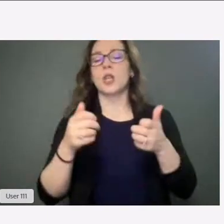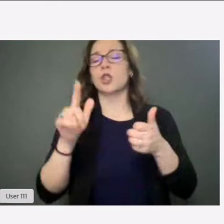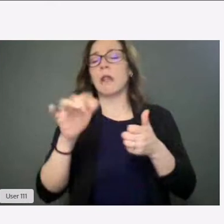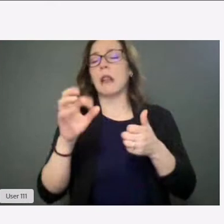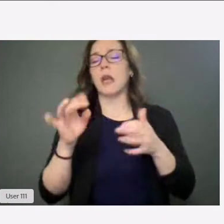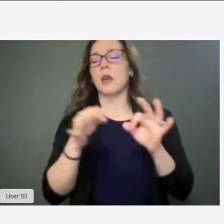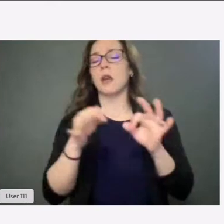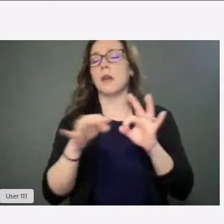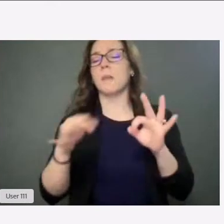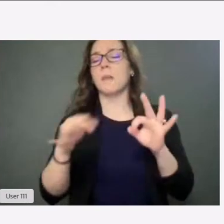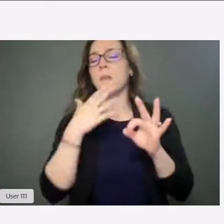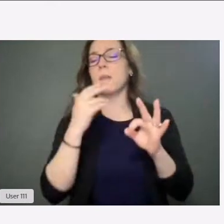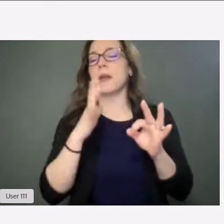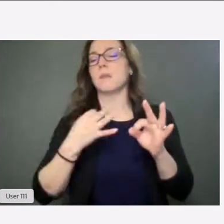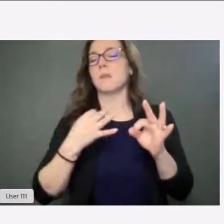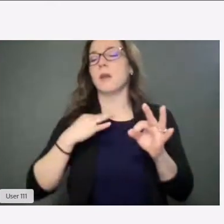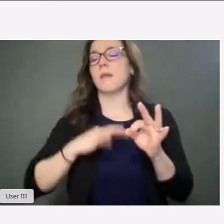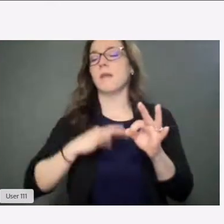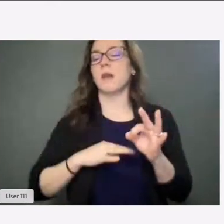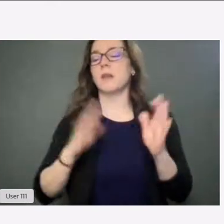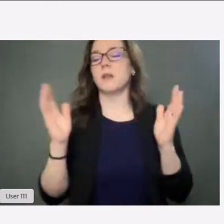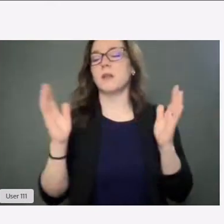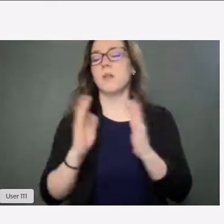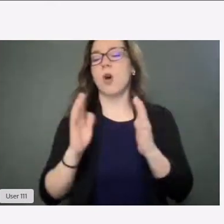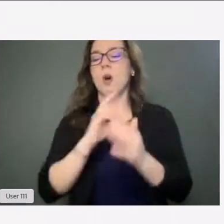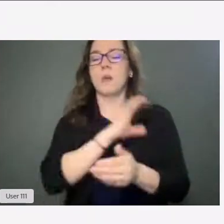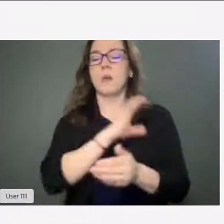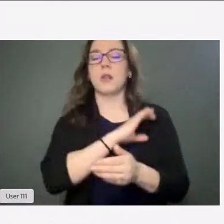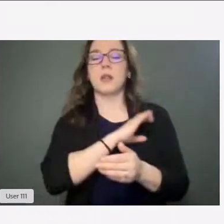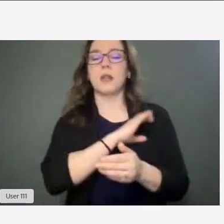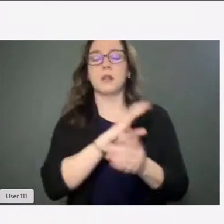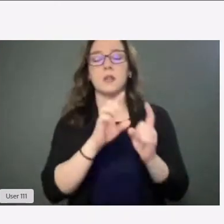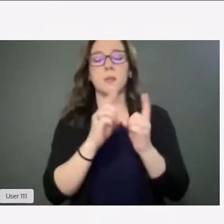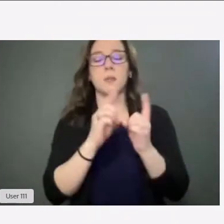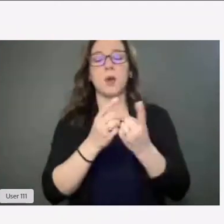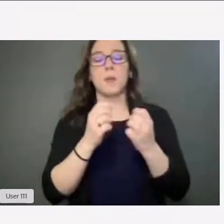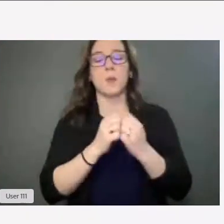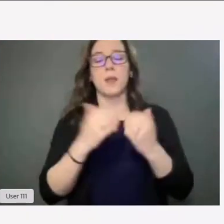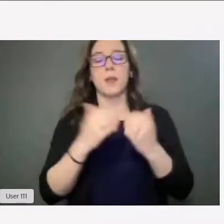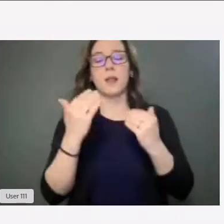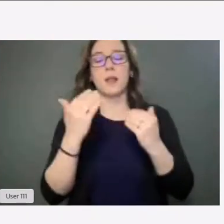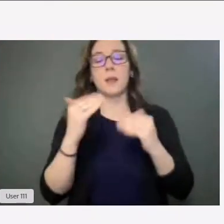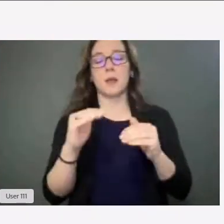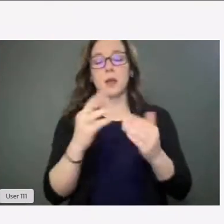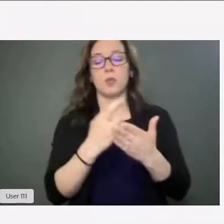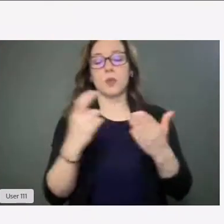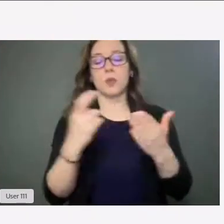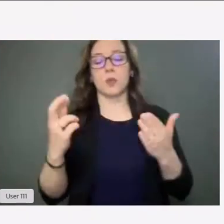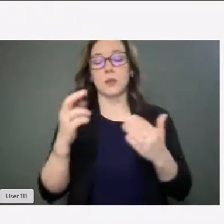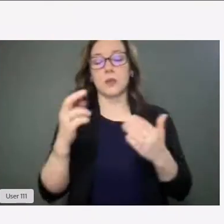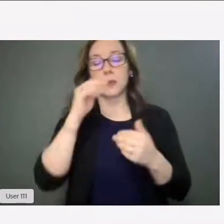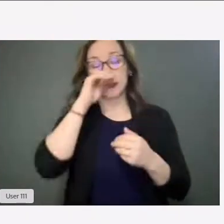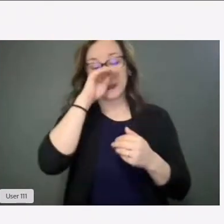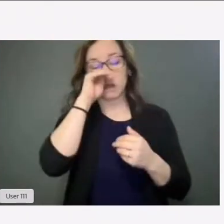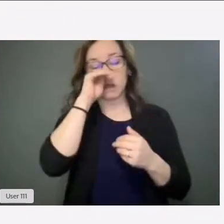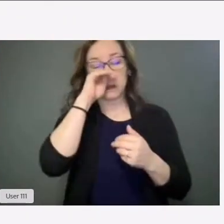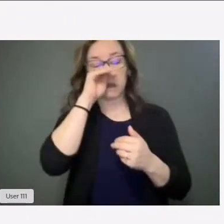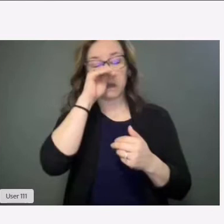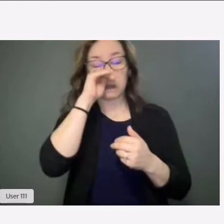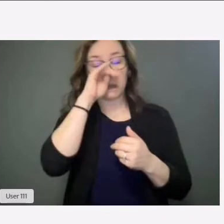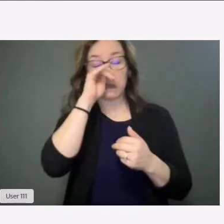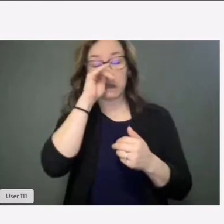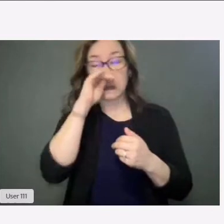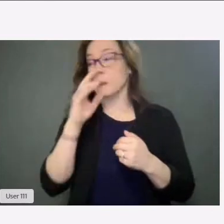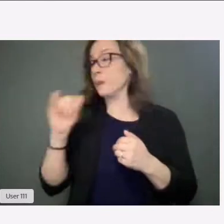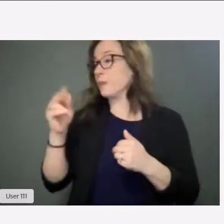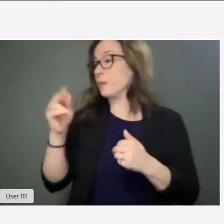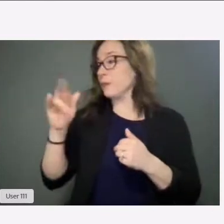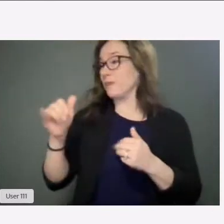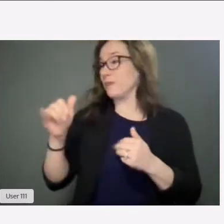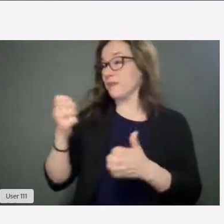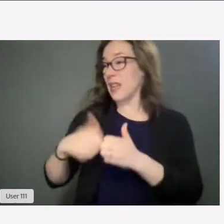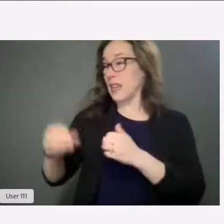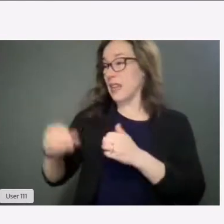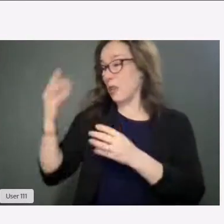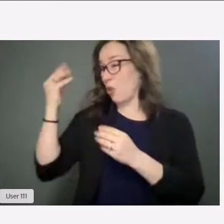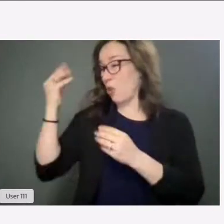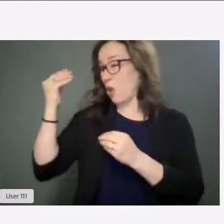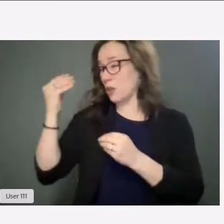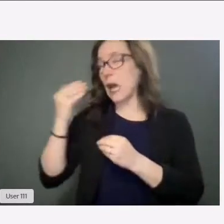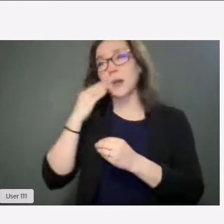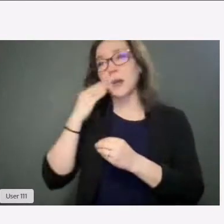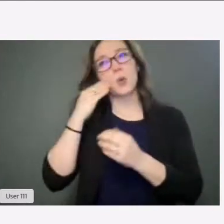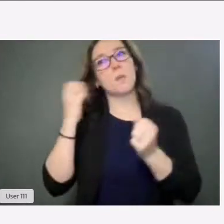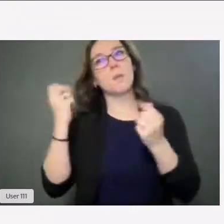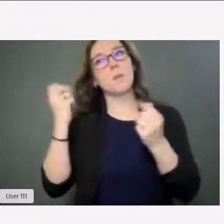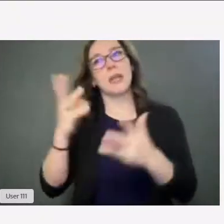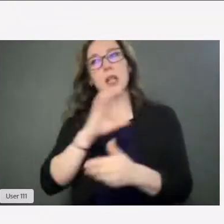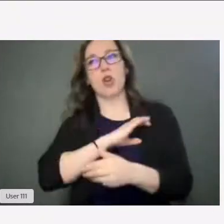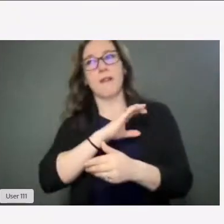benefit small police departments with limited resources? Ginny, any thoughts on that one? I know there are several law enforcement grants